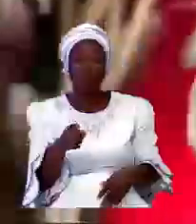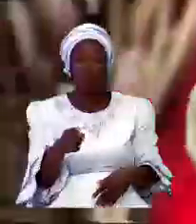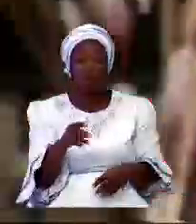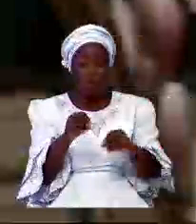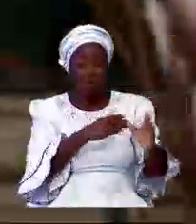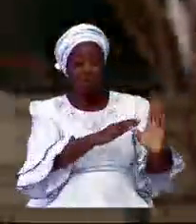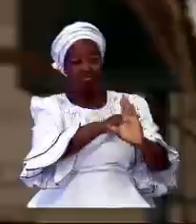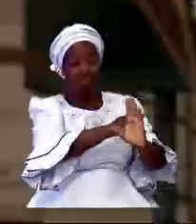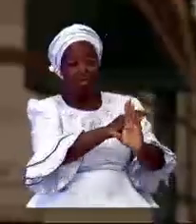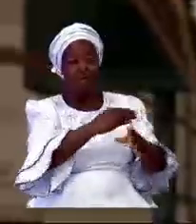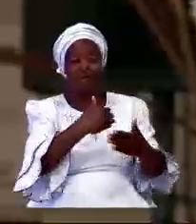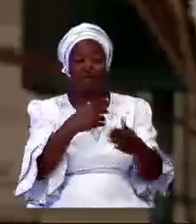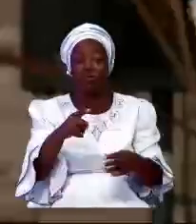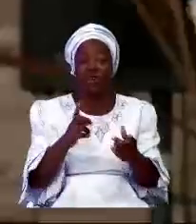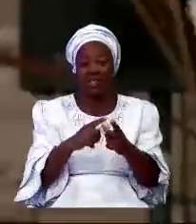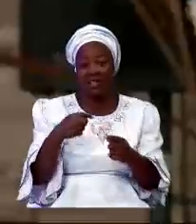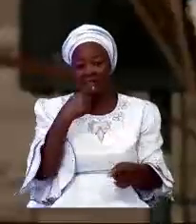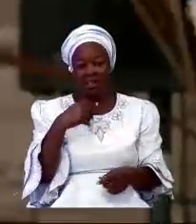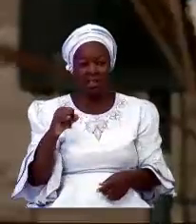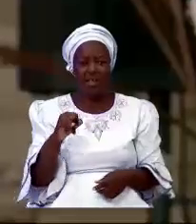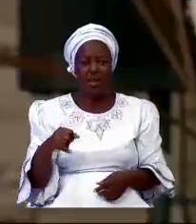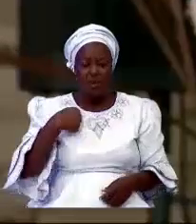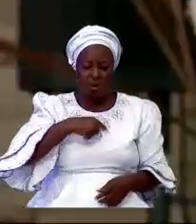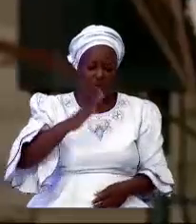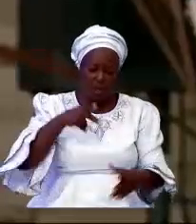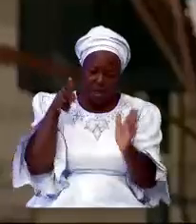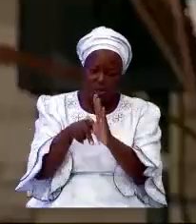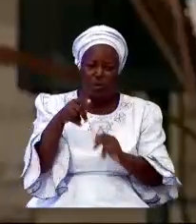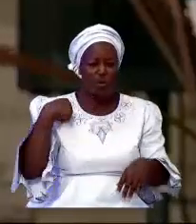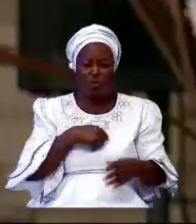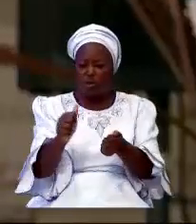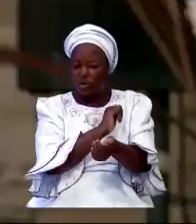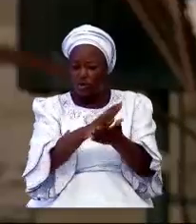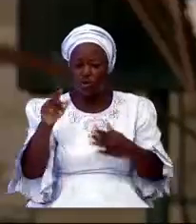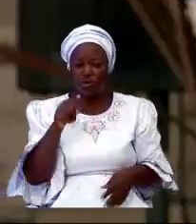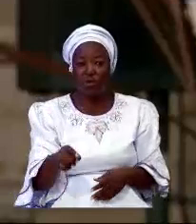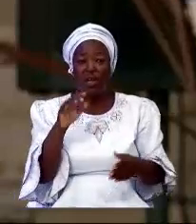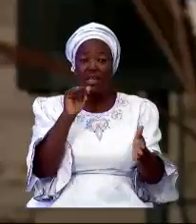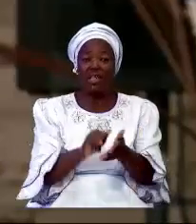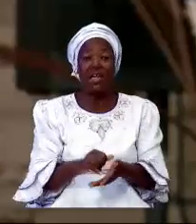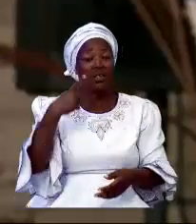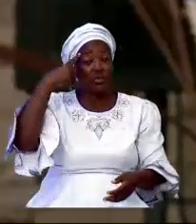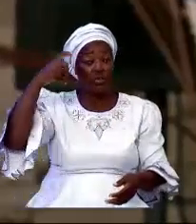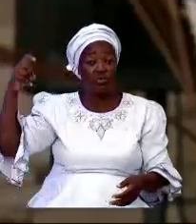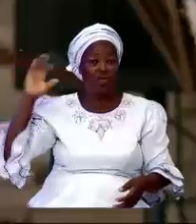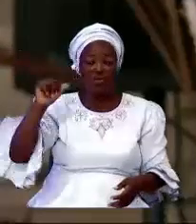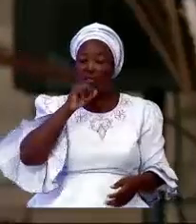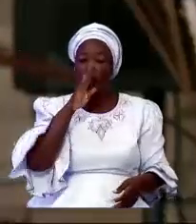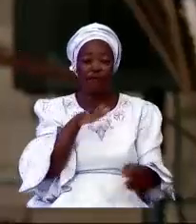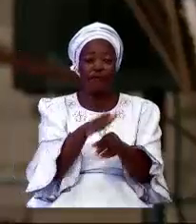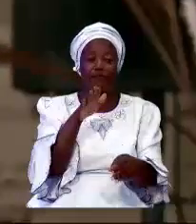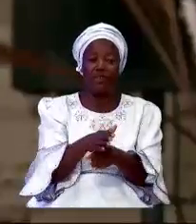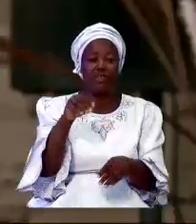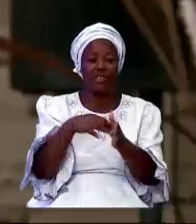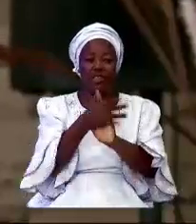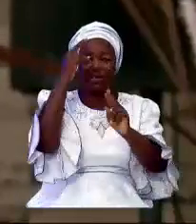evil in your life disturbing you, putting a hurdle before you and saying, well, we'll kill you, we'll